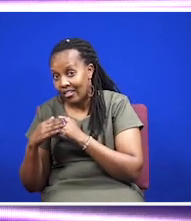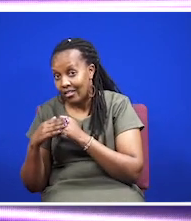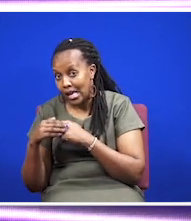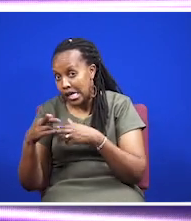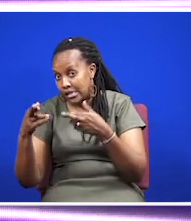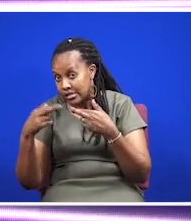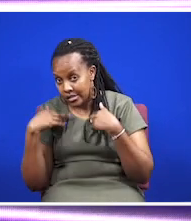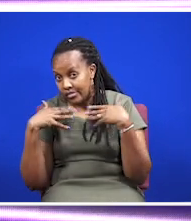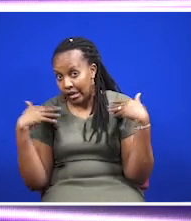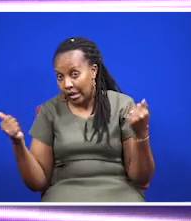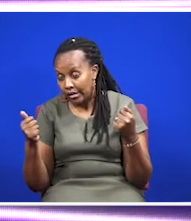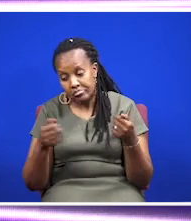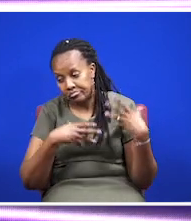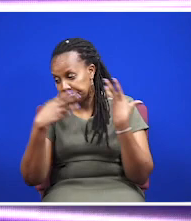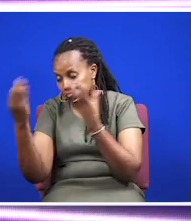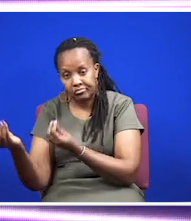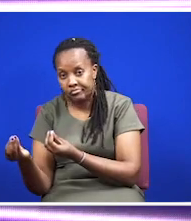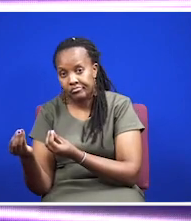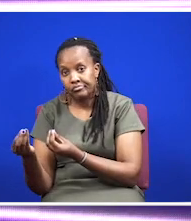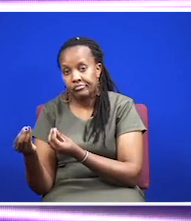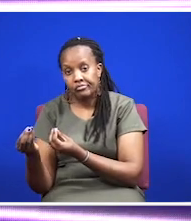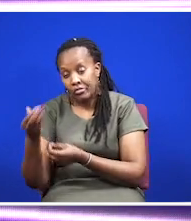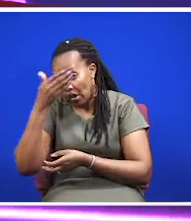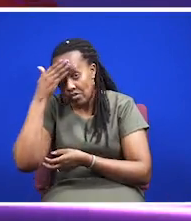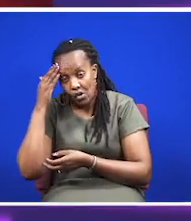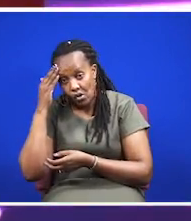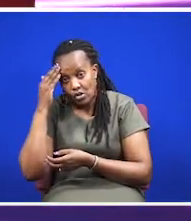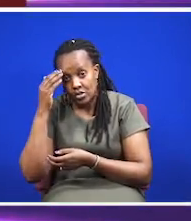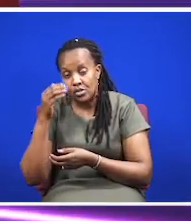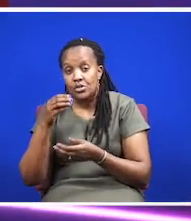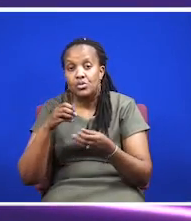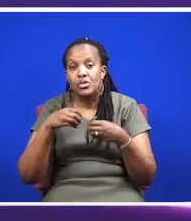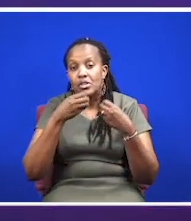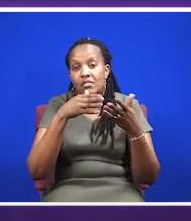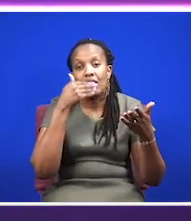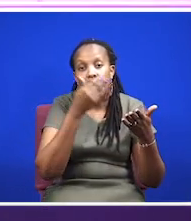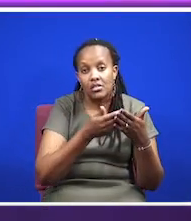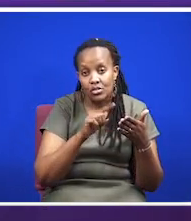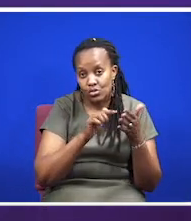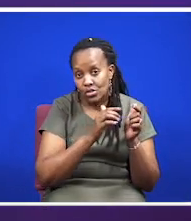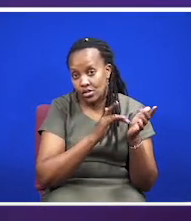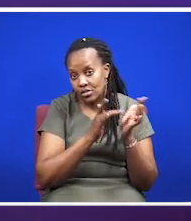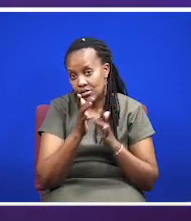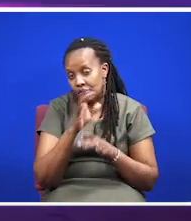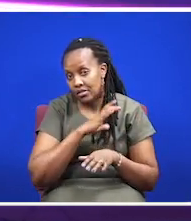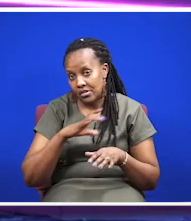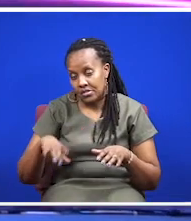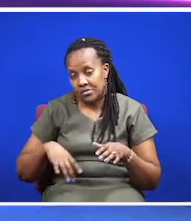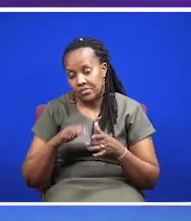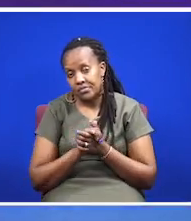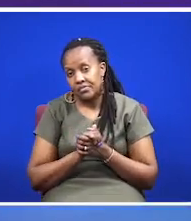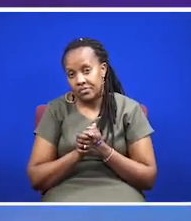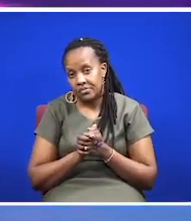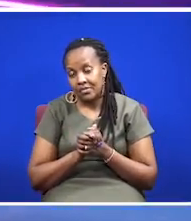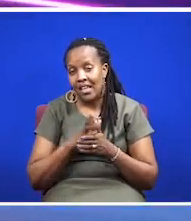them and never remembered to express their gratitude. Let us learn to express our gratitude, because it